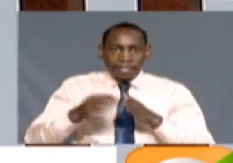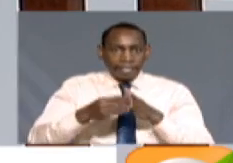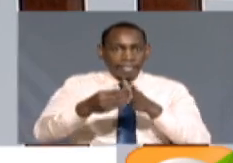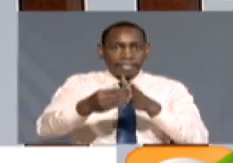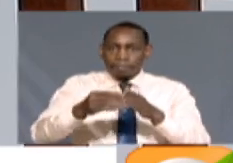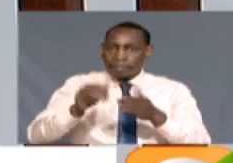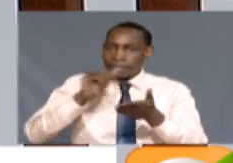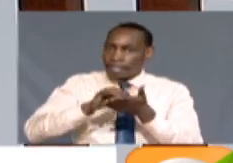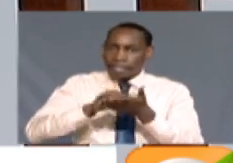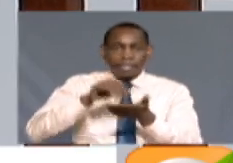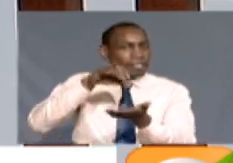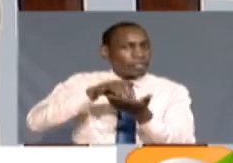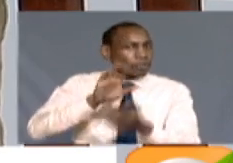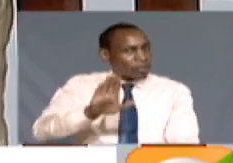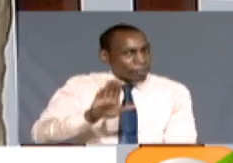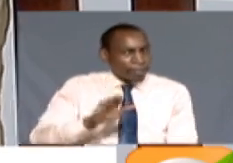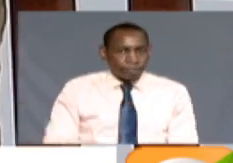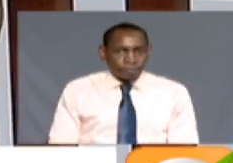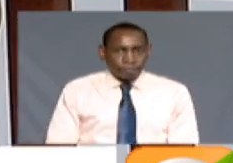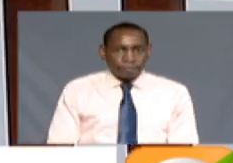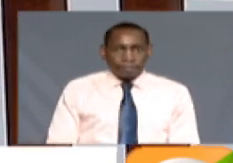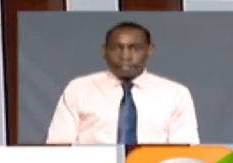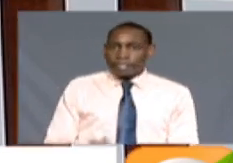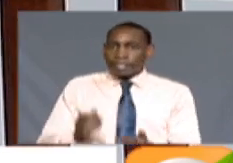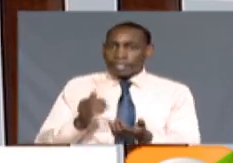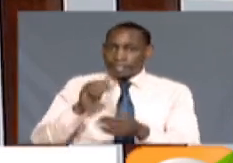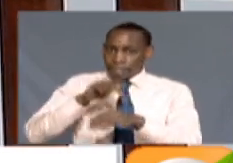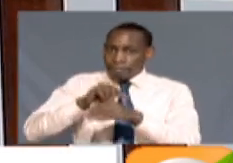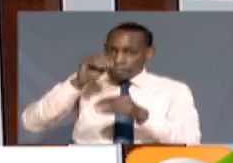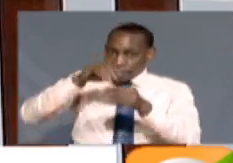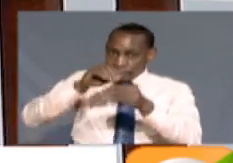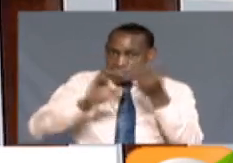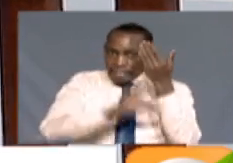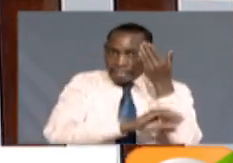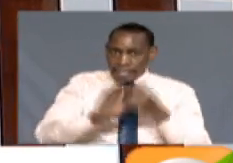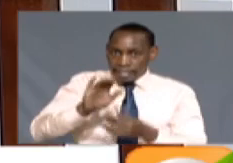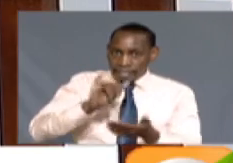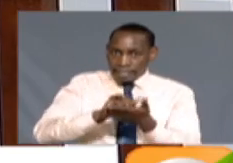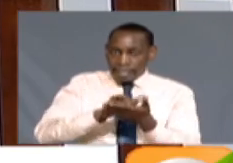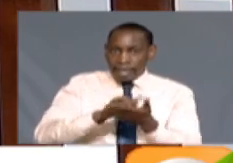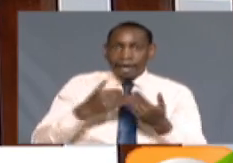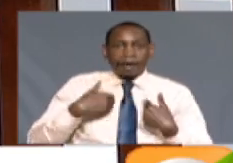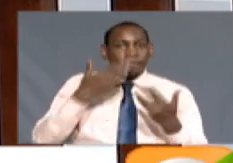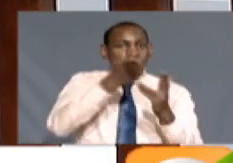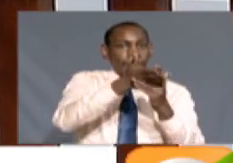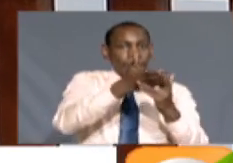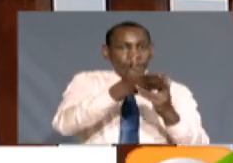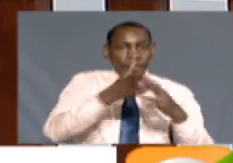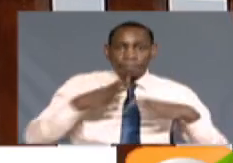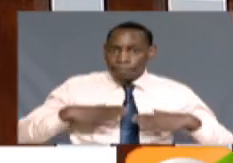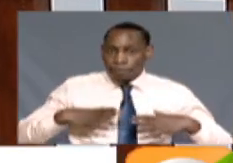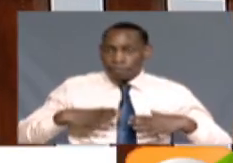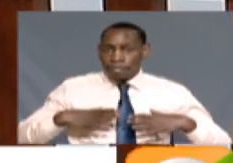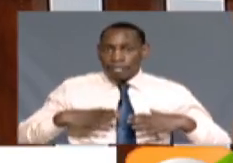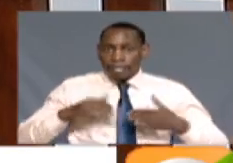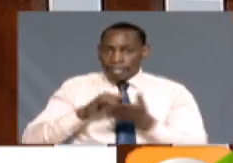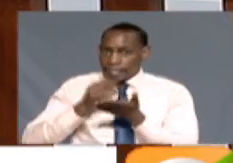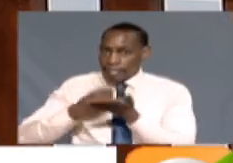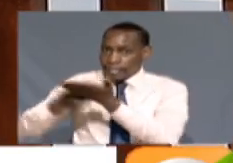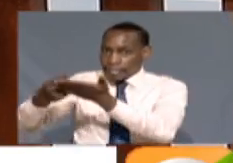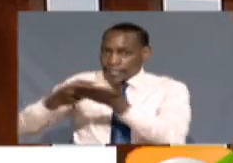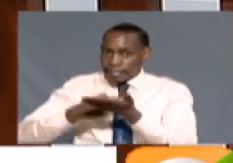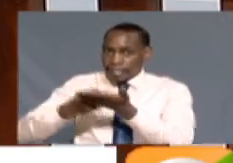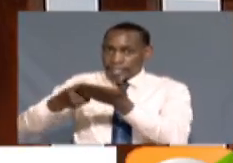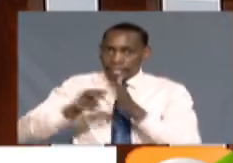way they behave? And they before tell you invest in that country, you get a middleman or brokers negotiating for a